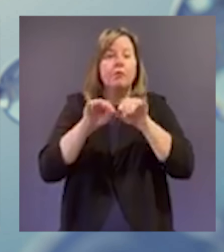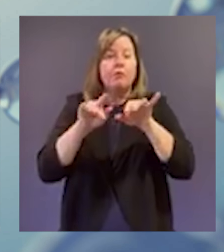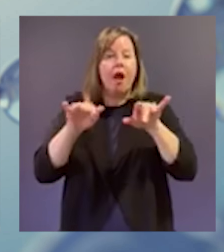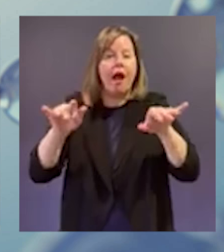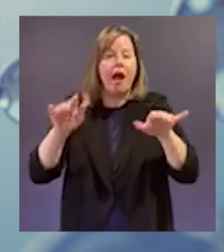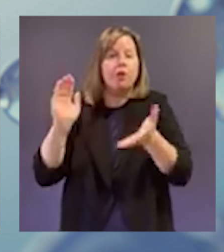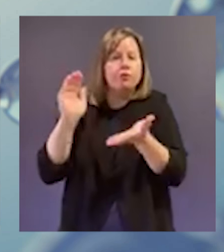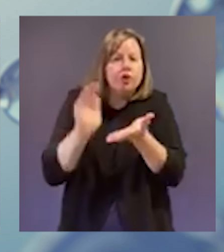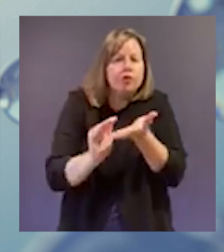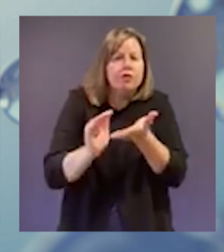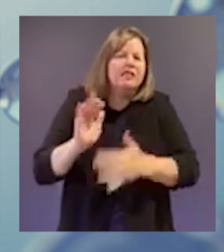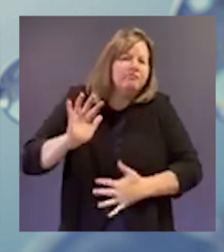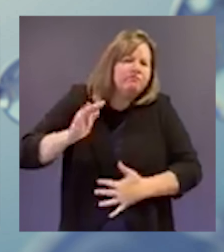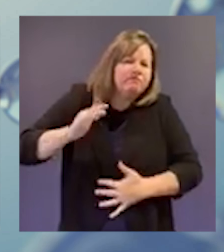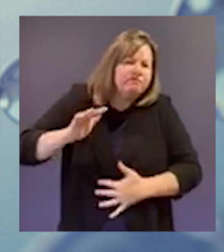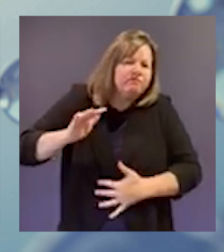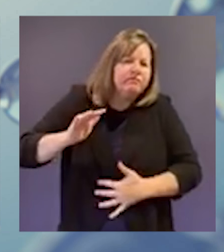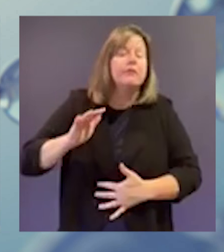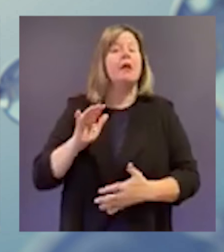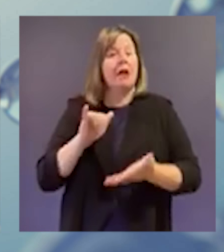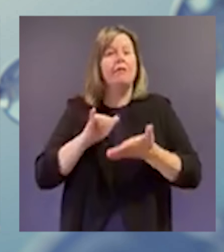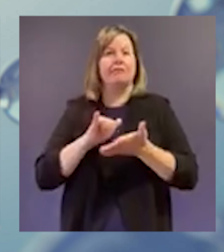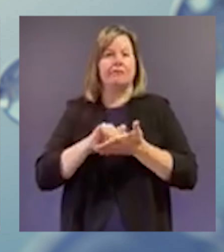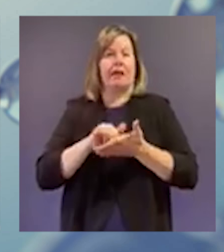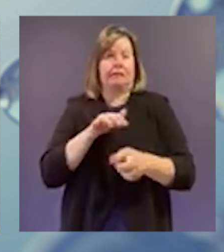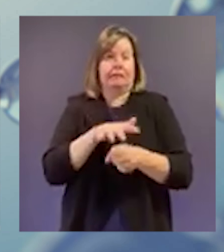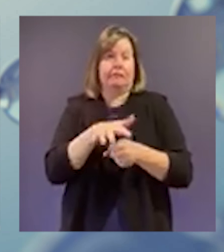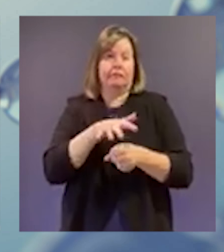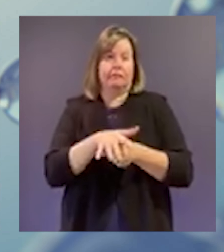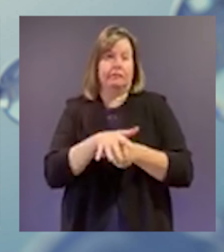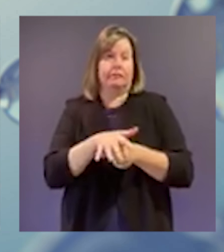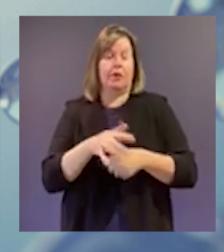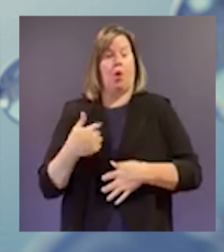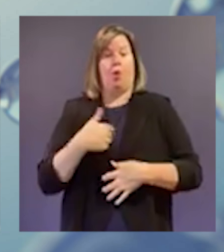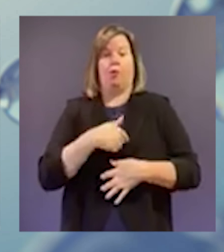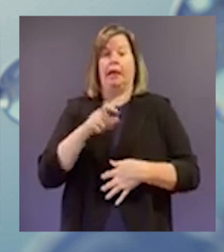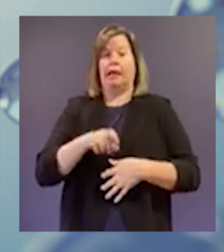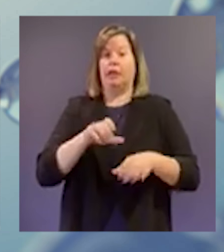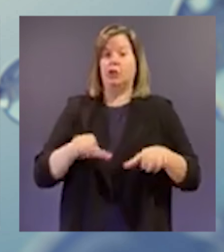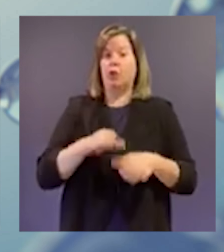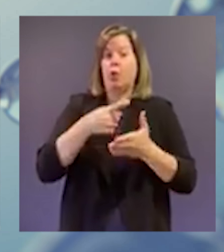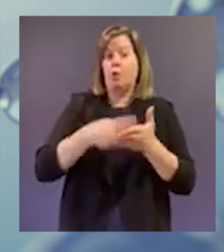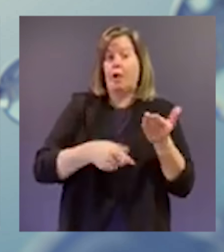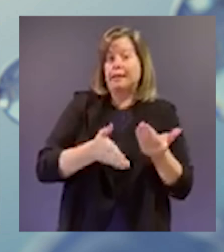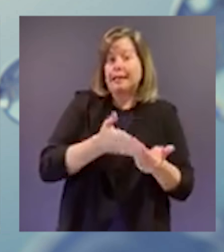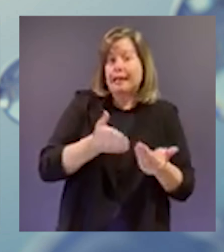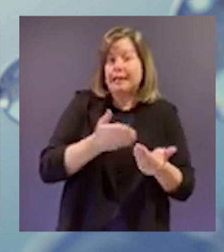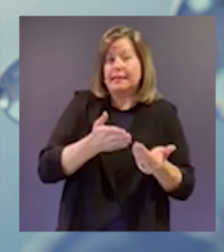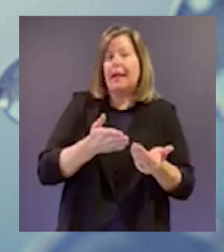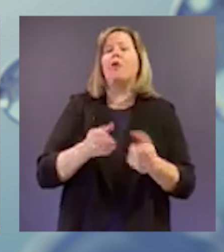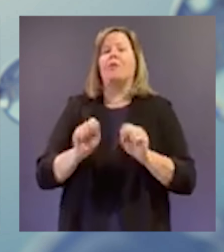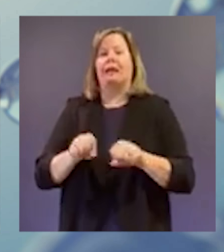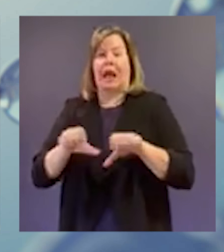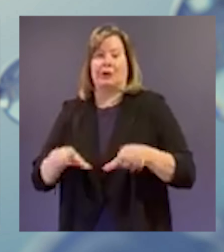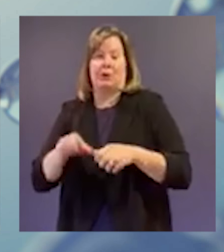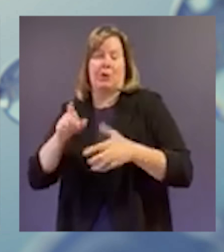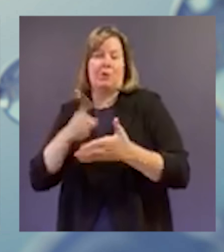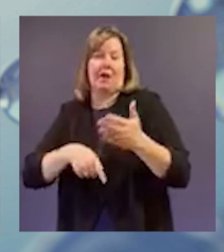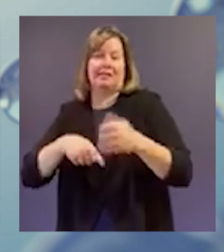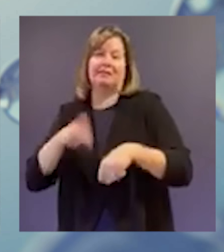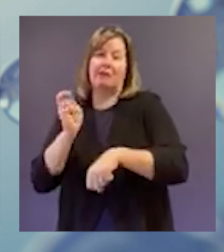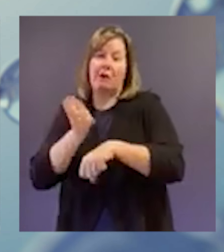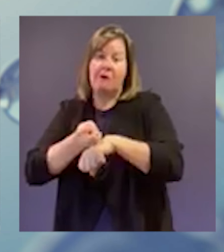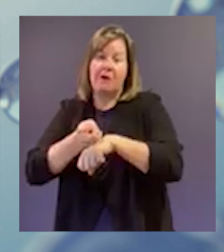somewhat, and that should be good enough, because we need to all do the easy things if we're going to be able to do the big